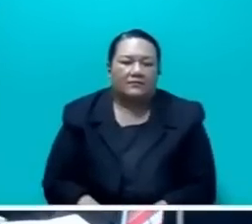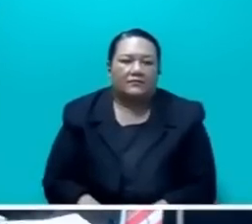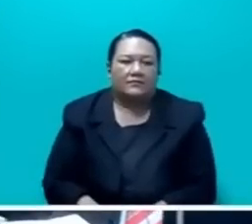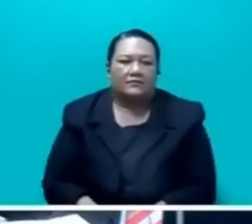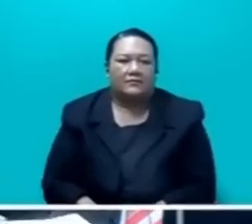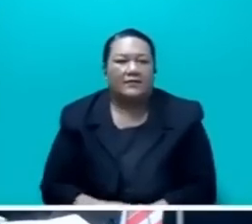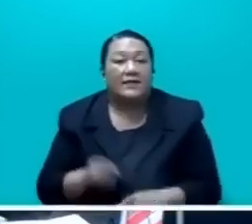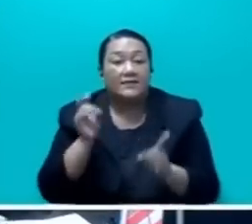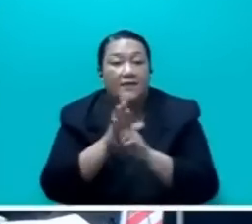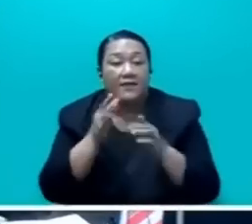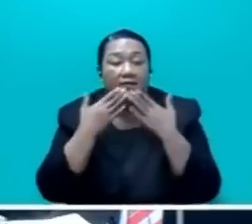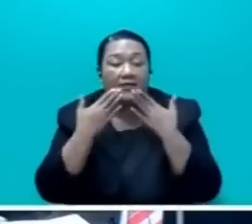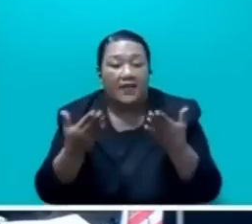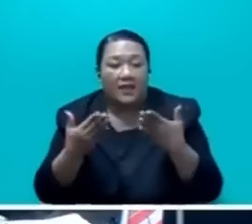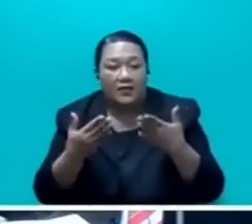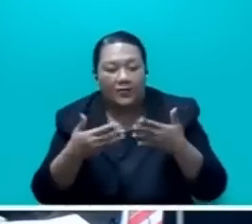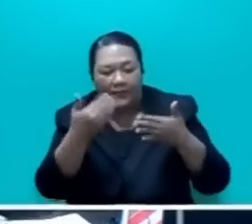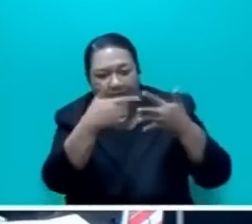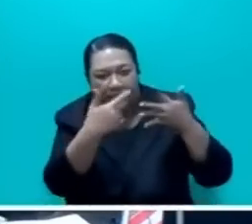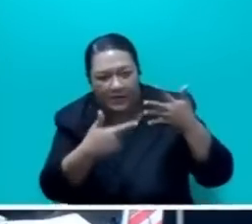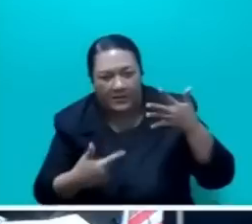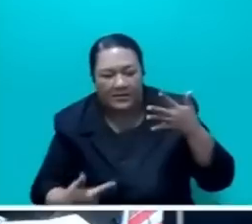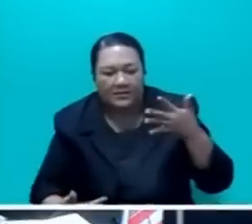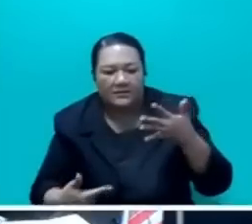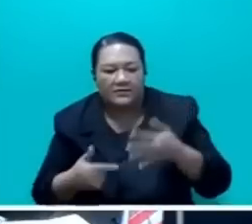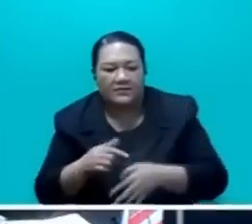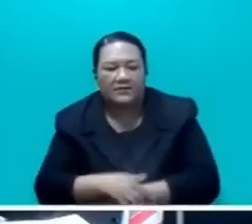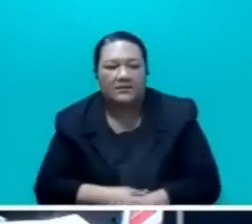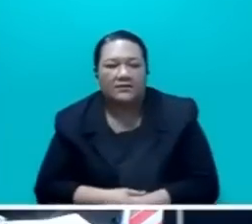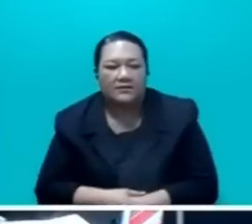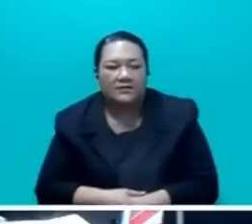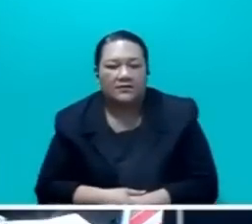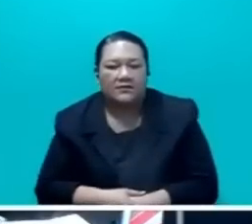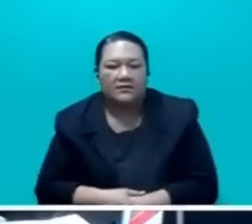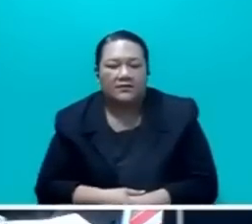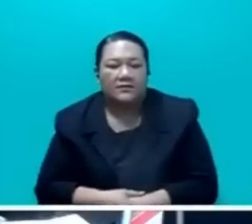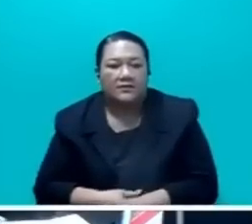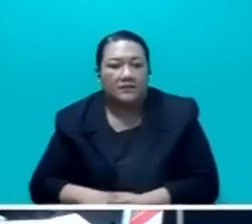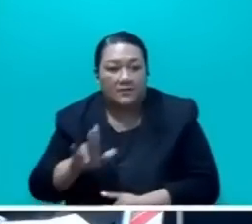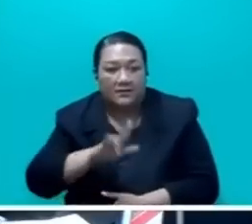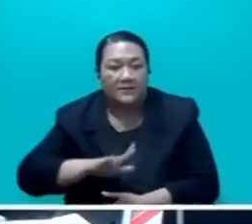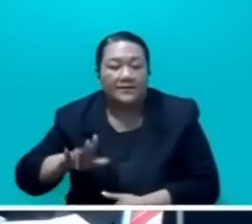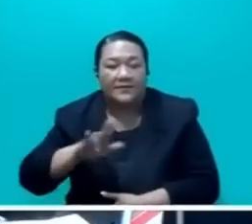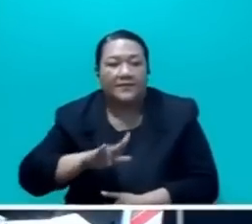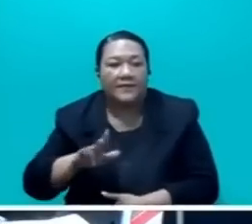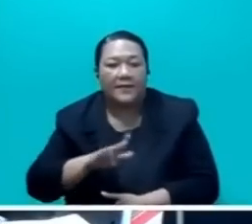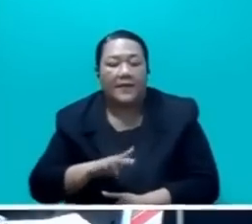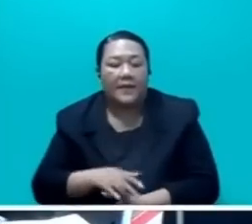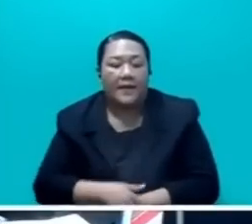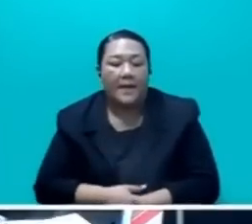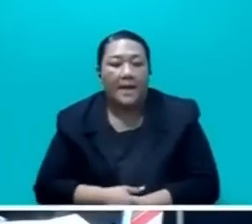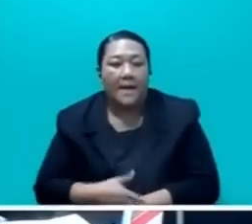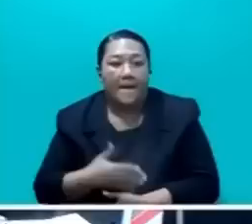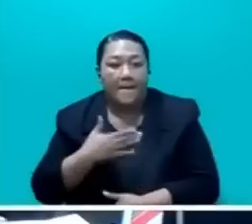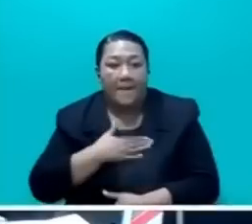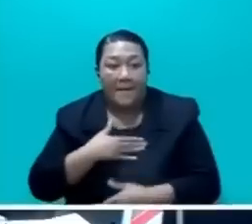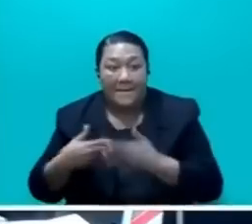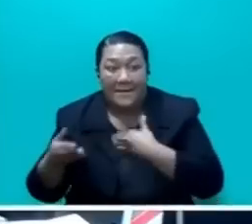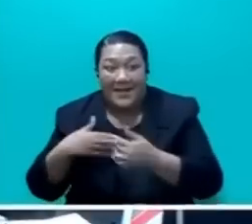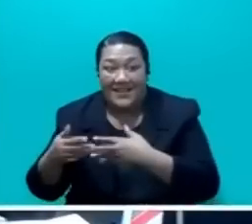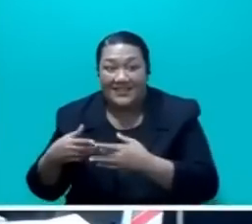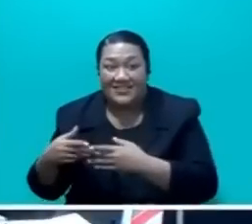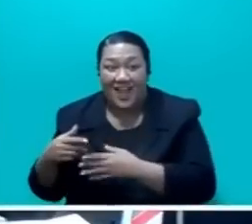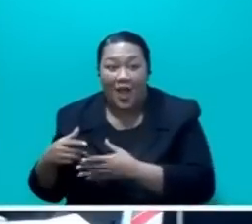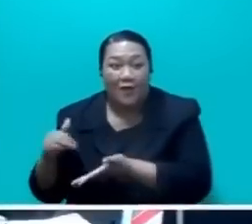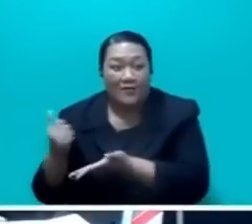Special thanks to the following people who have been part of the Turanga team in Loma EVT. My campaign manager, Manasa Kikau,